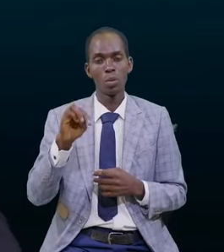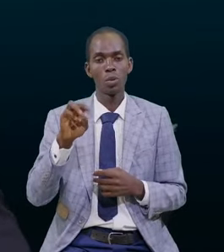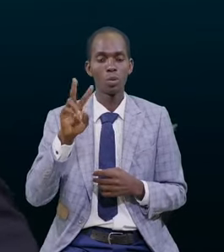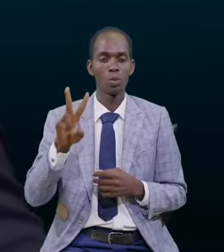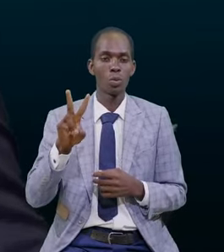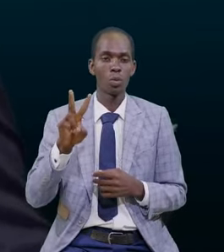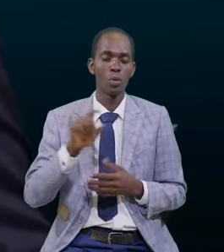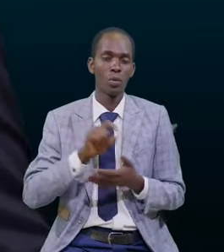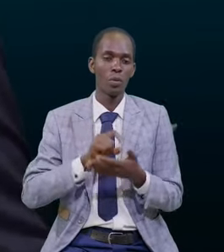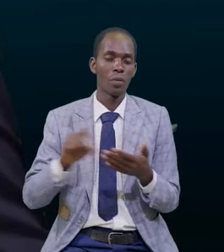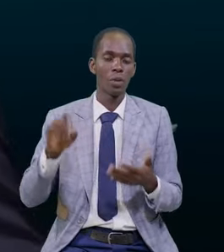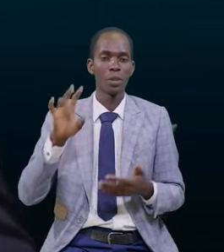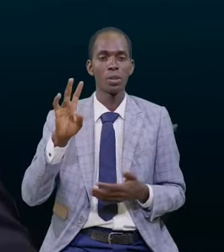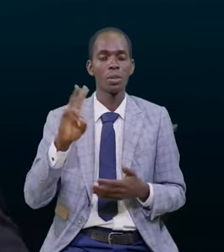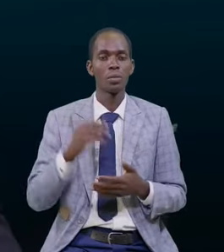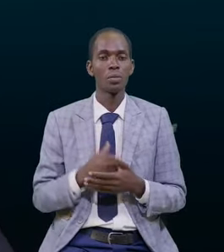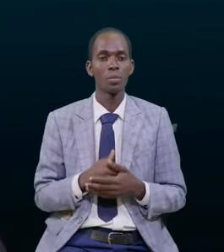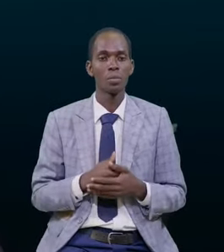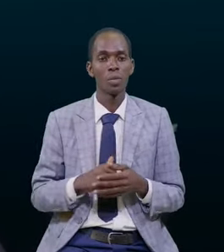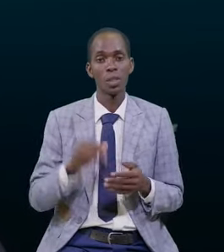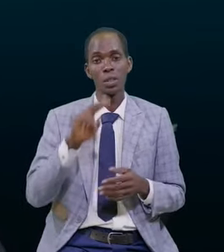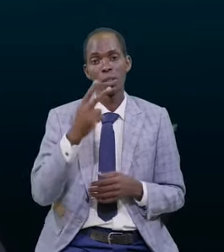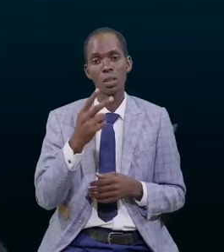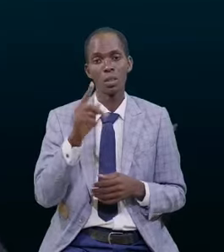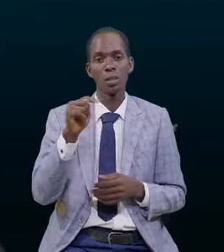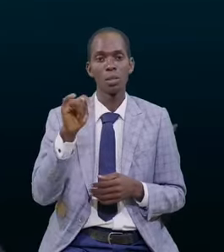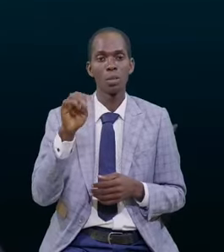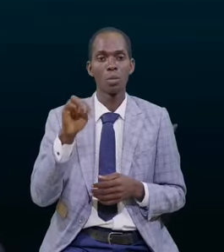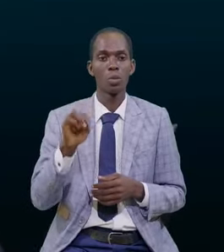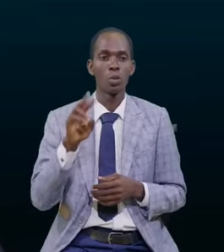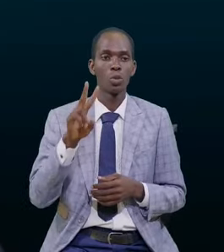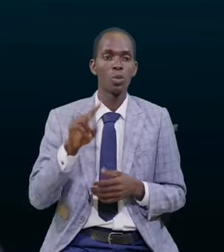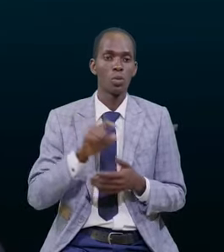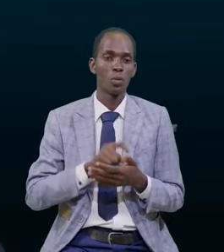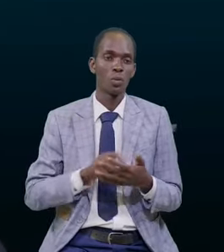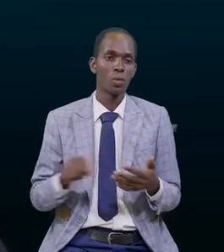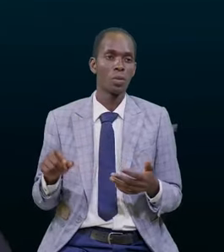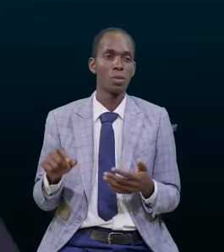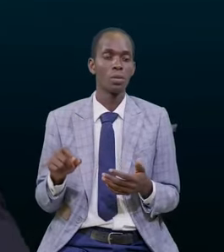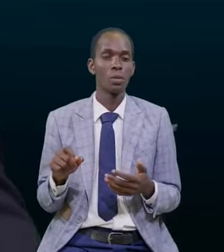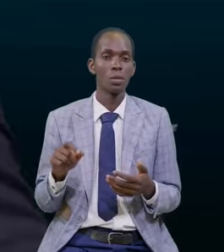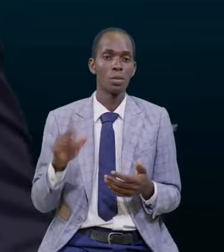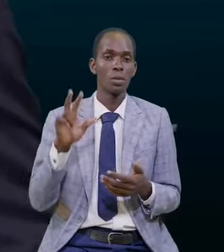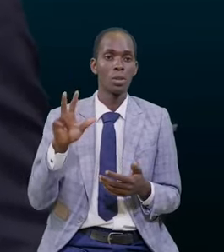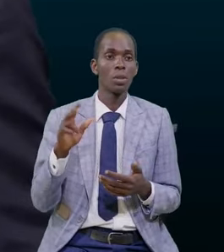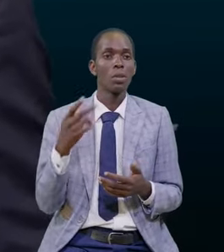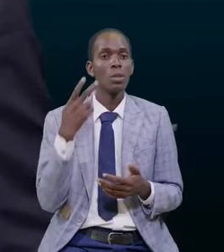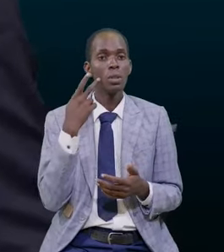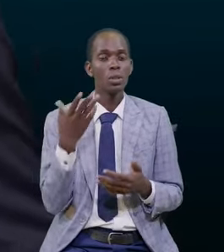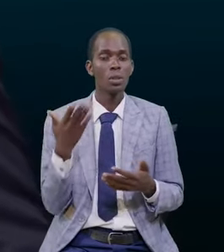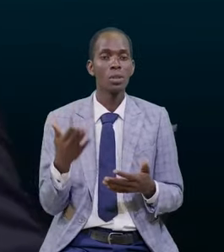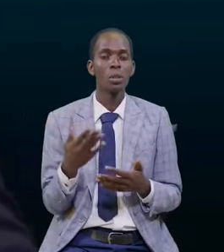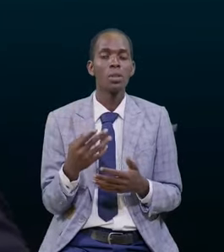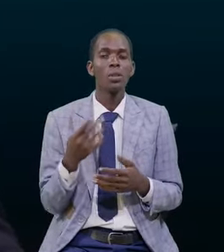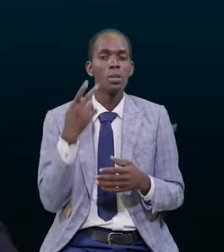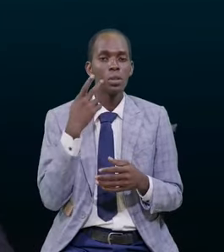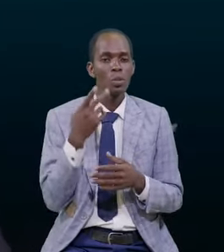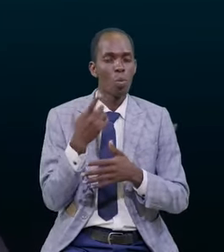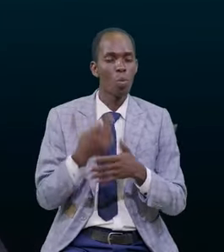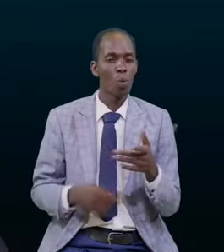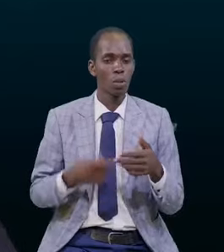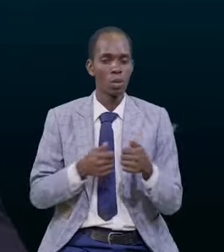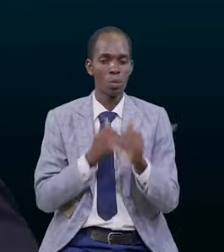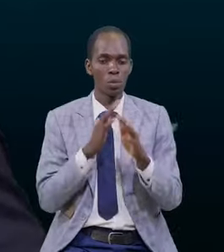7 2 Timothy Chapter 2 the Apostle haven't painted you know the picture of what a servant of God ought to be a good